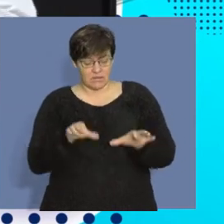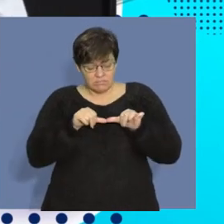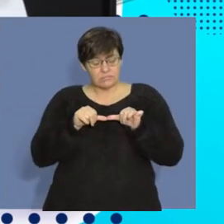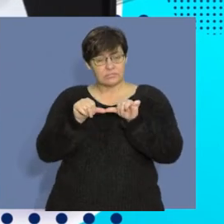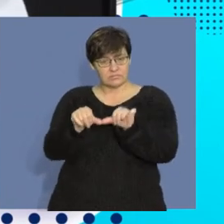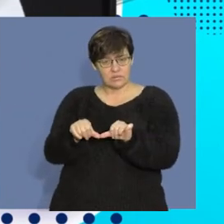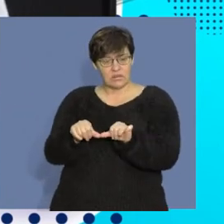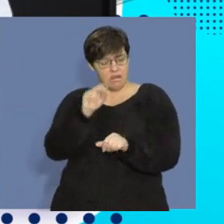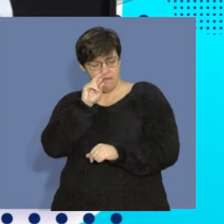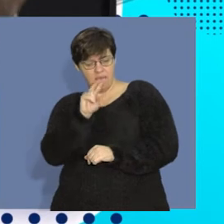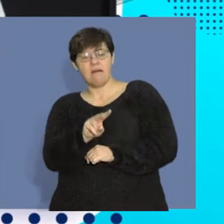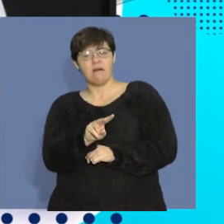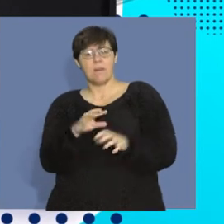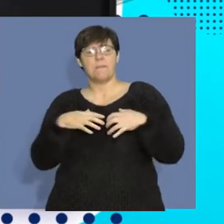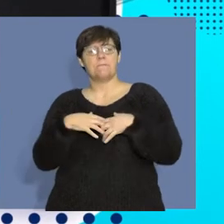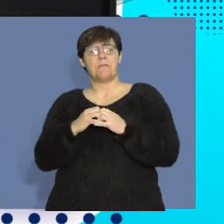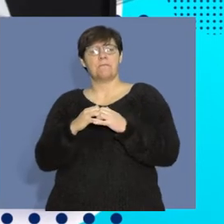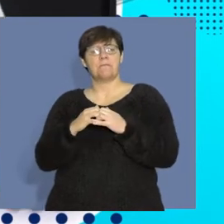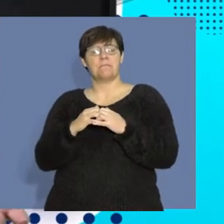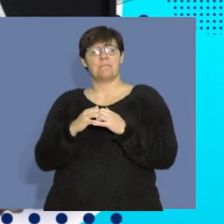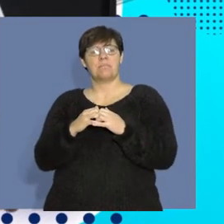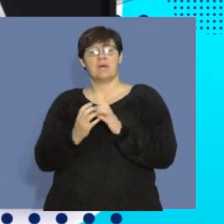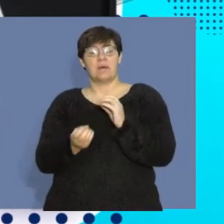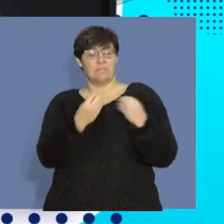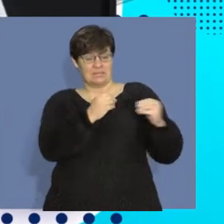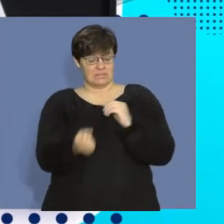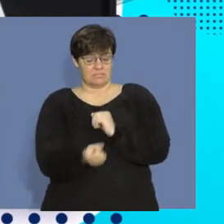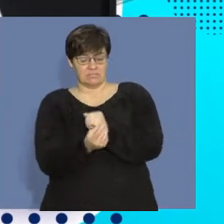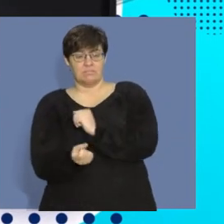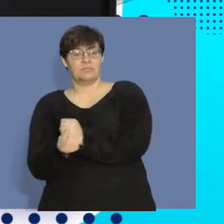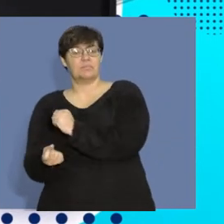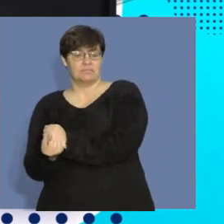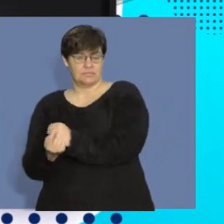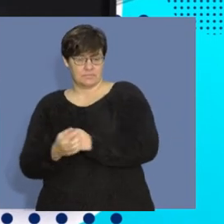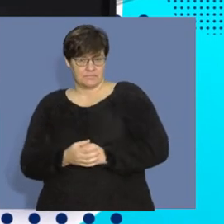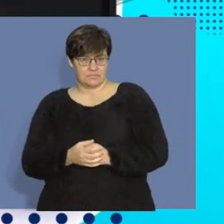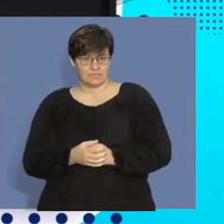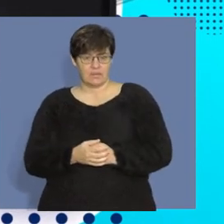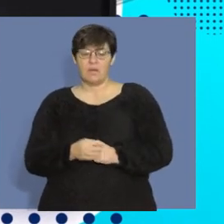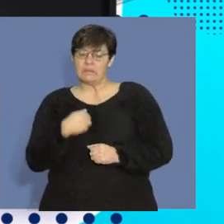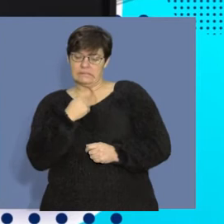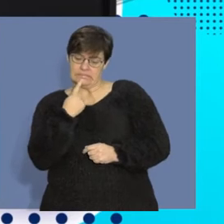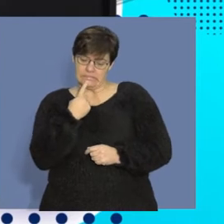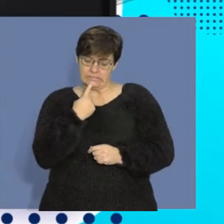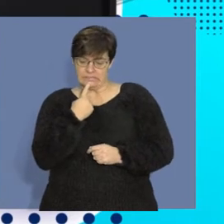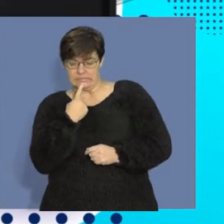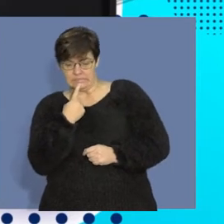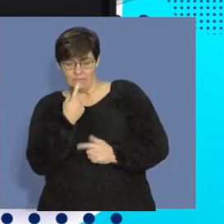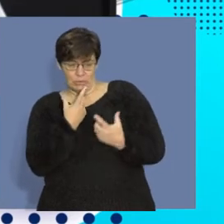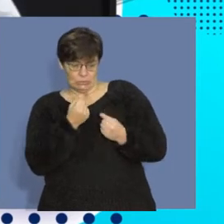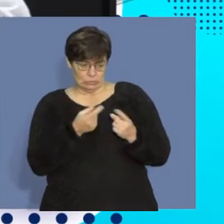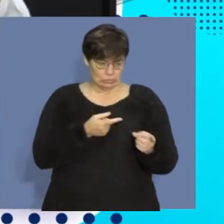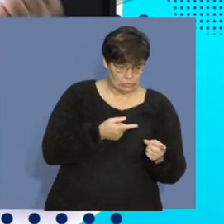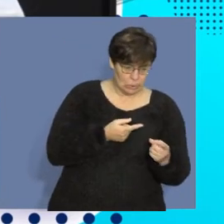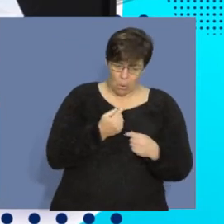see how this crops up very often in business. And yes, to do the ethical thing, to do the right thing,